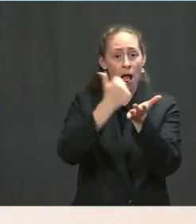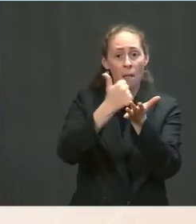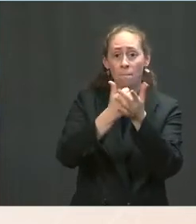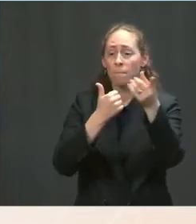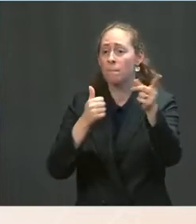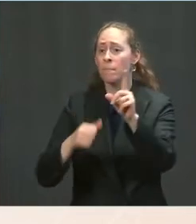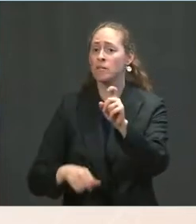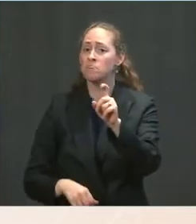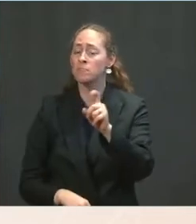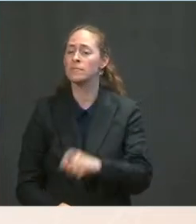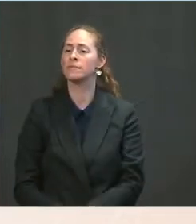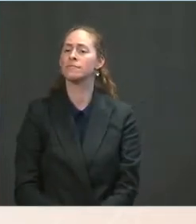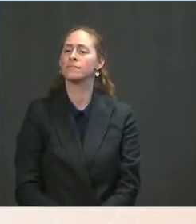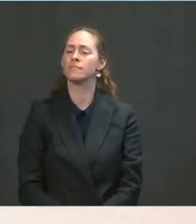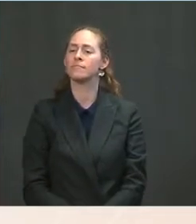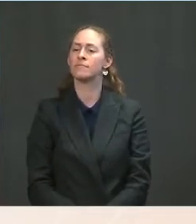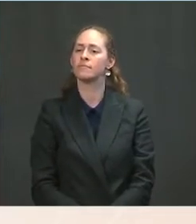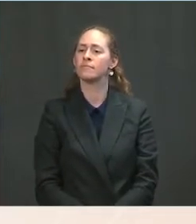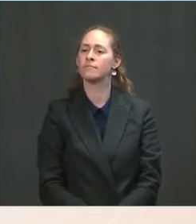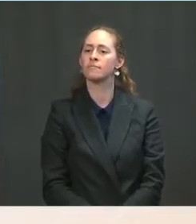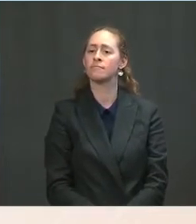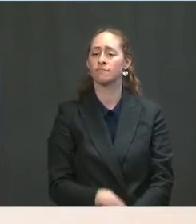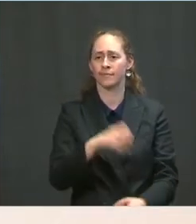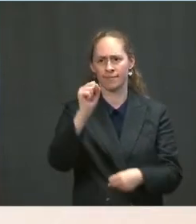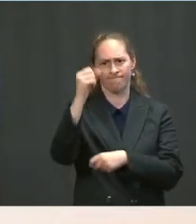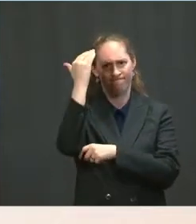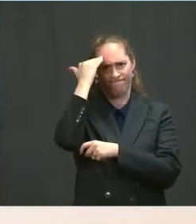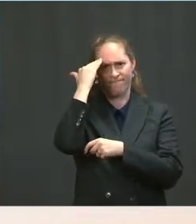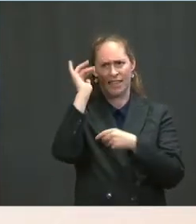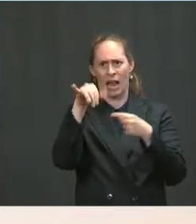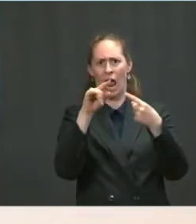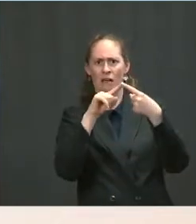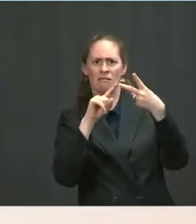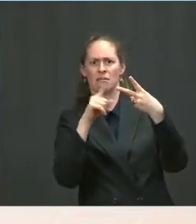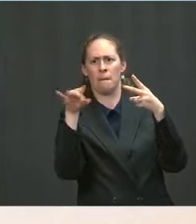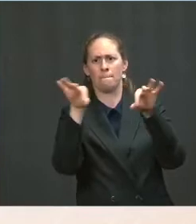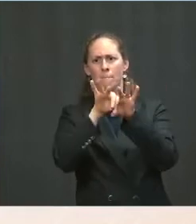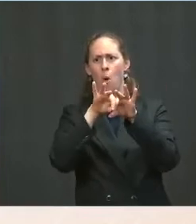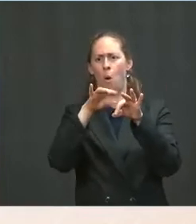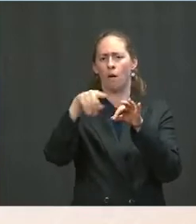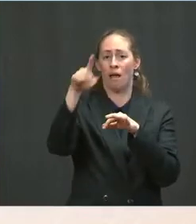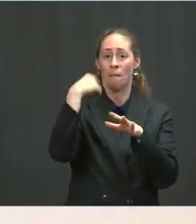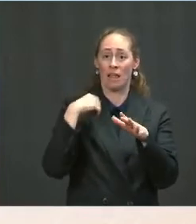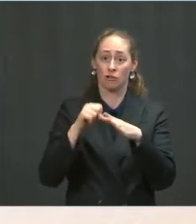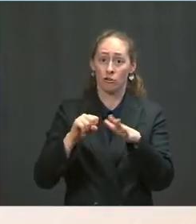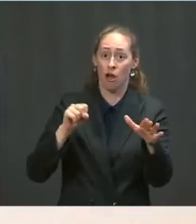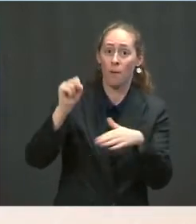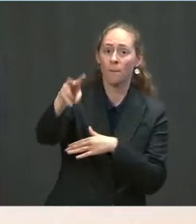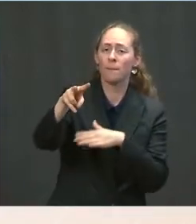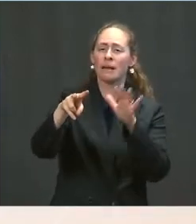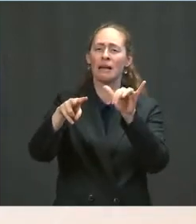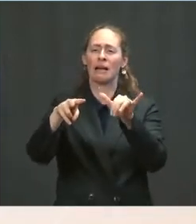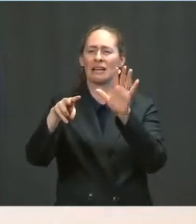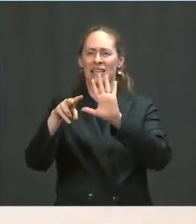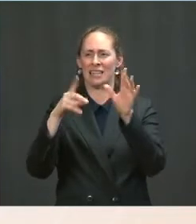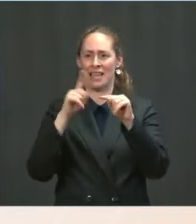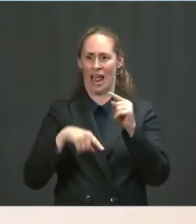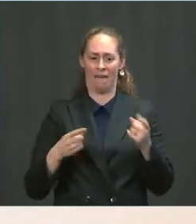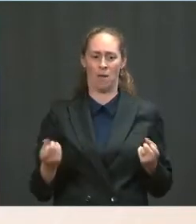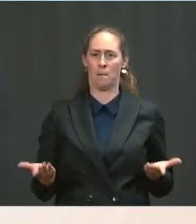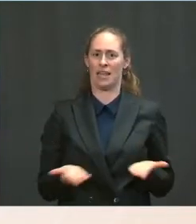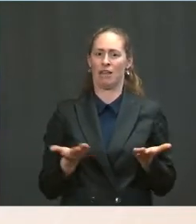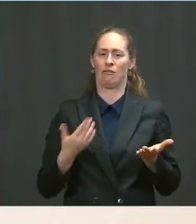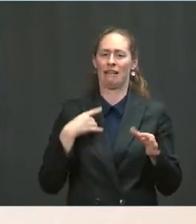Cuban people. So we're not going to preview any specific actions here. That is not something that I'm going to do from the podium. I